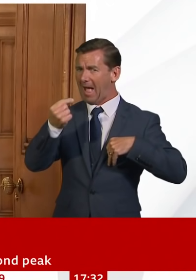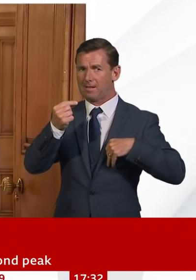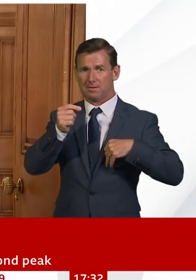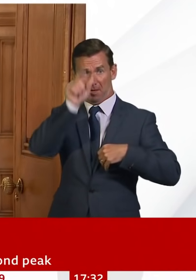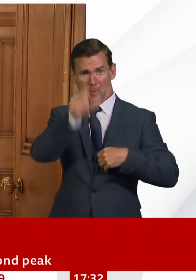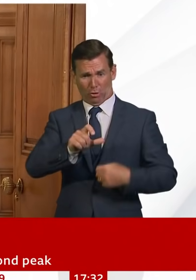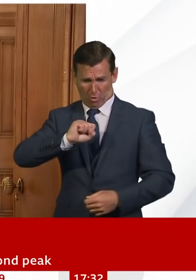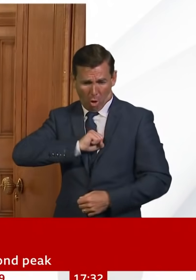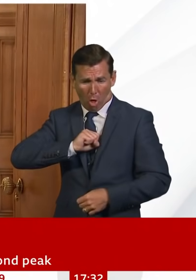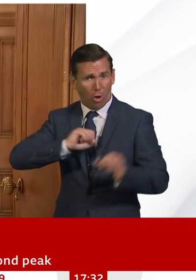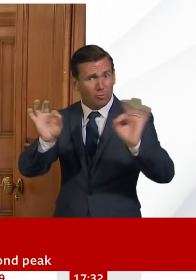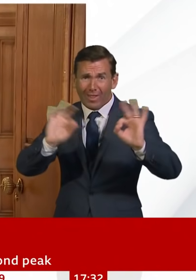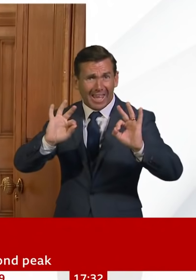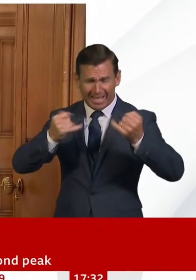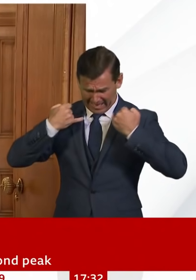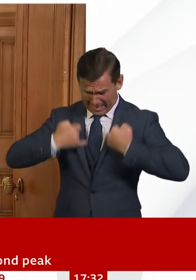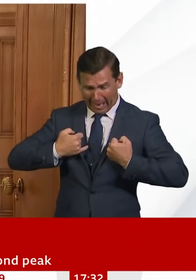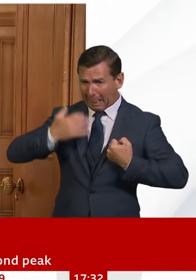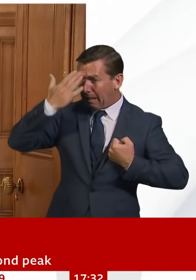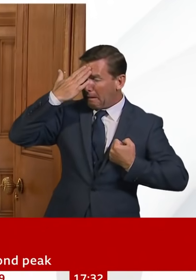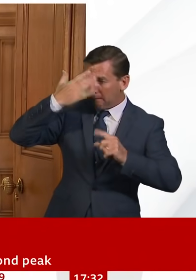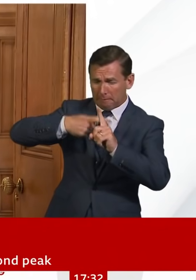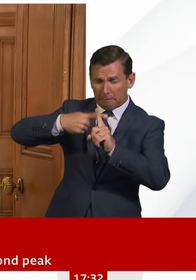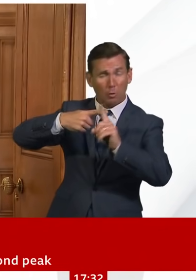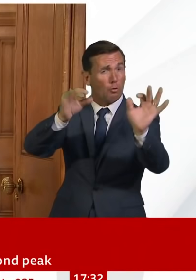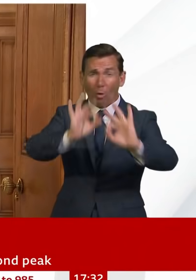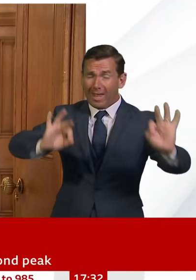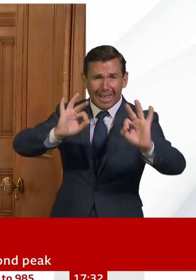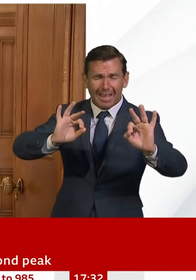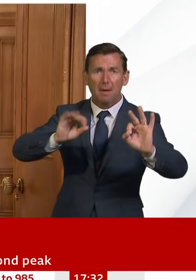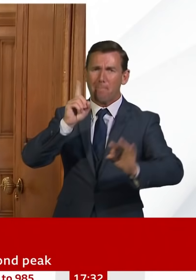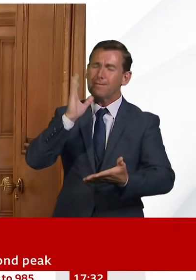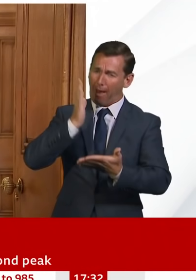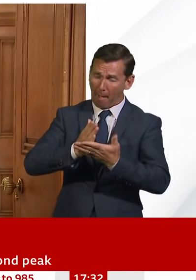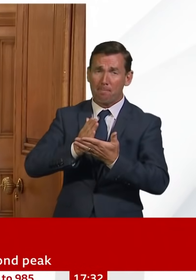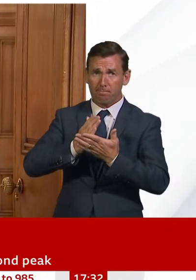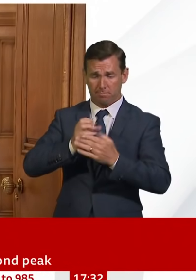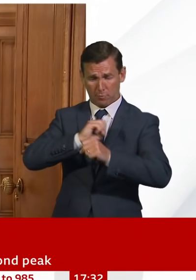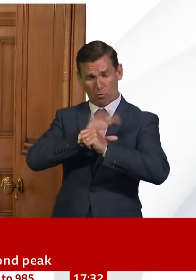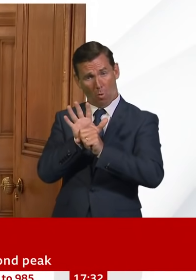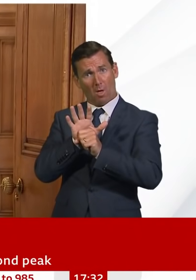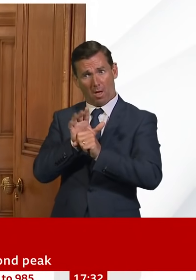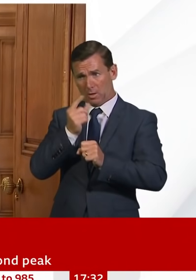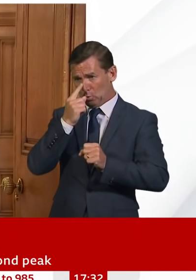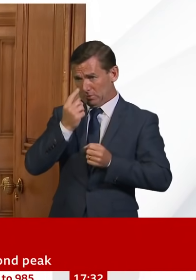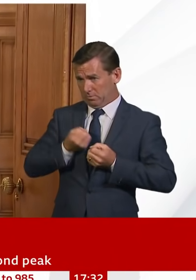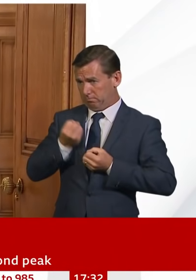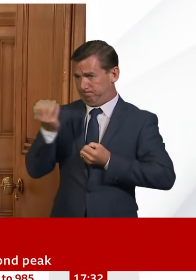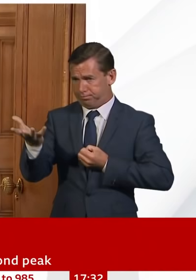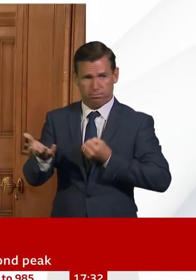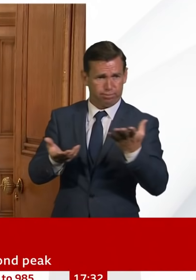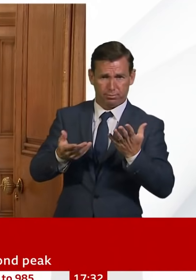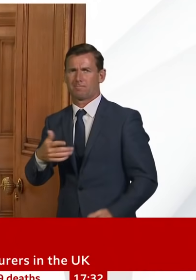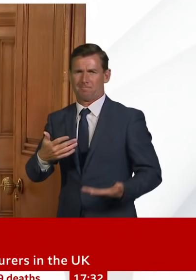and what is one of the central facts of this pandemic that has made it as difficult and as